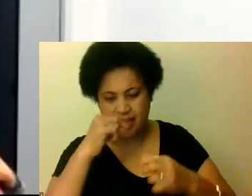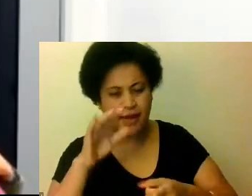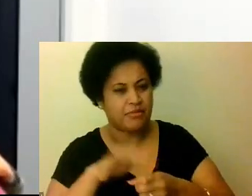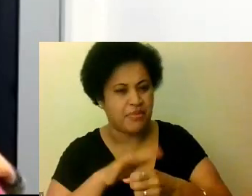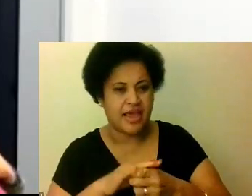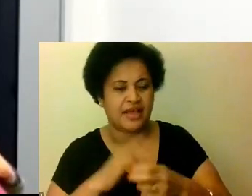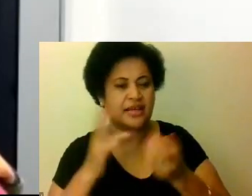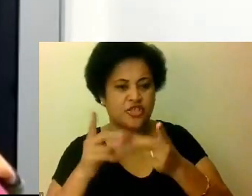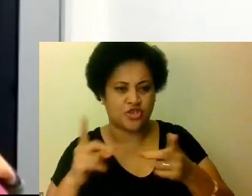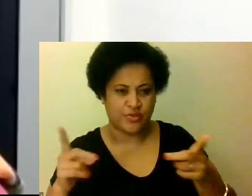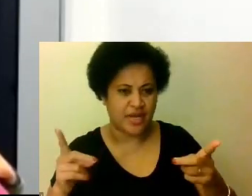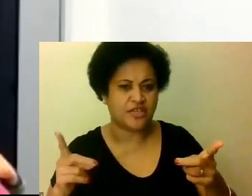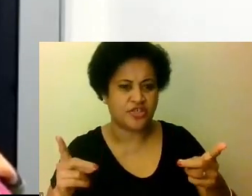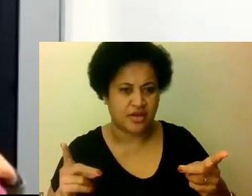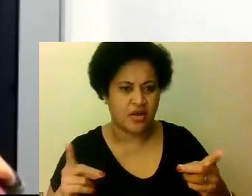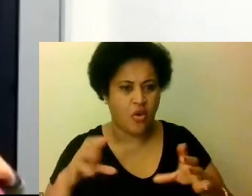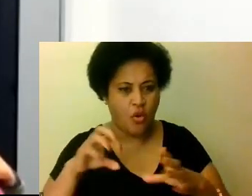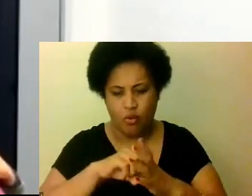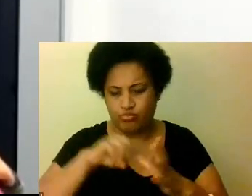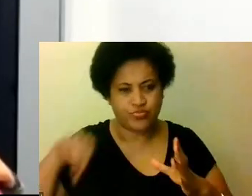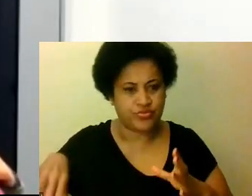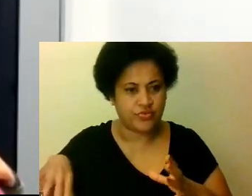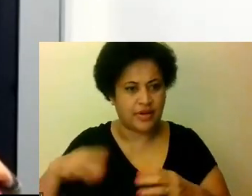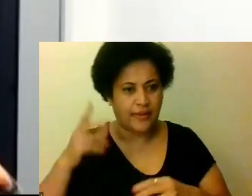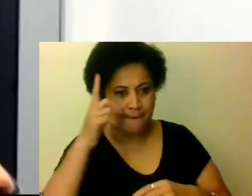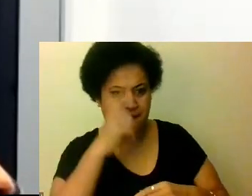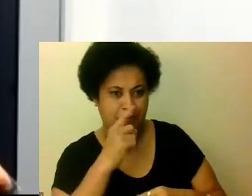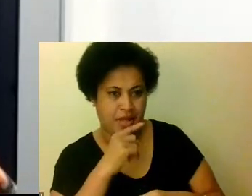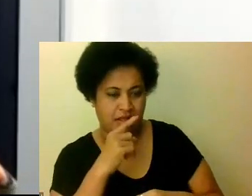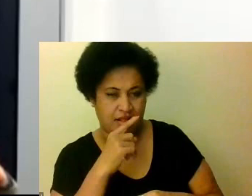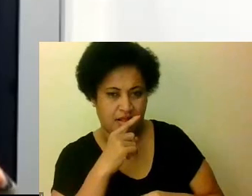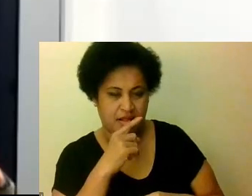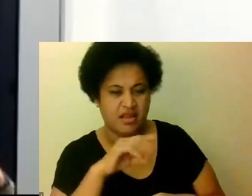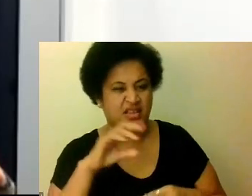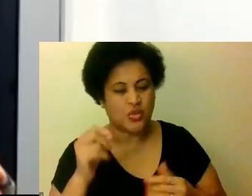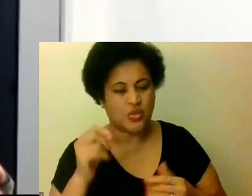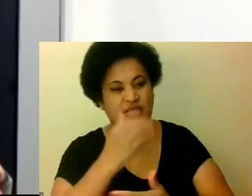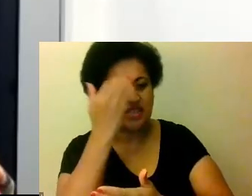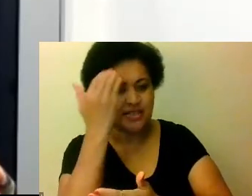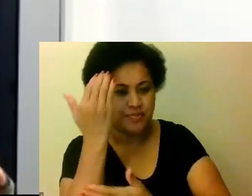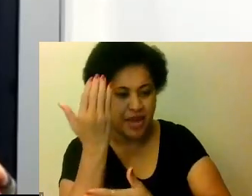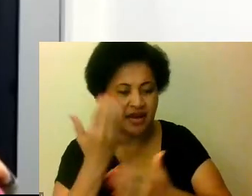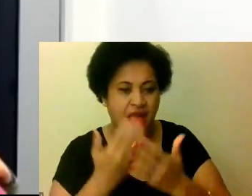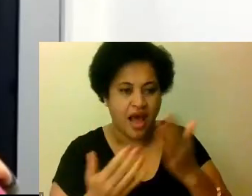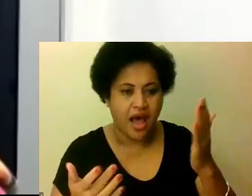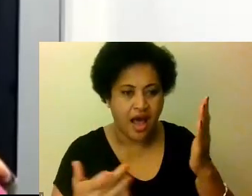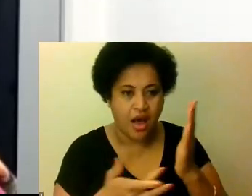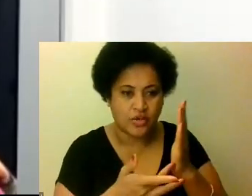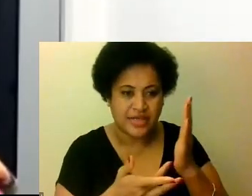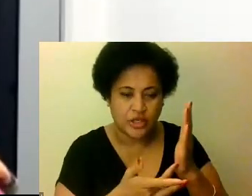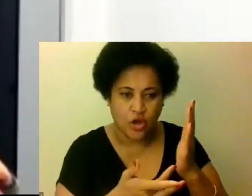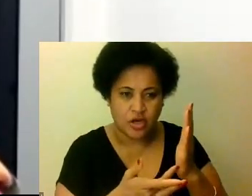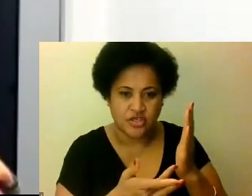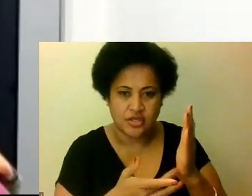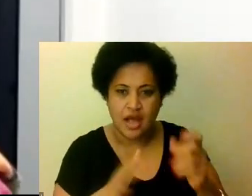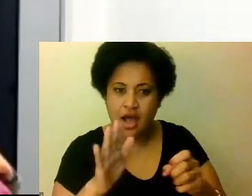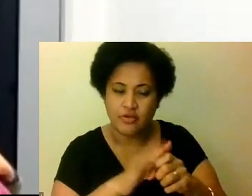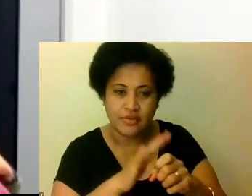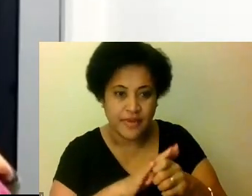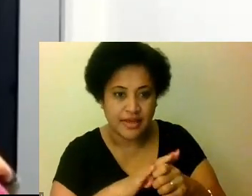up excluding people. And so much depends on how technologies are designed and how they're